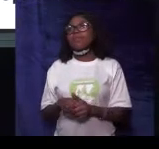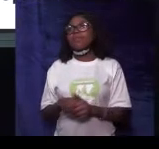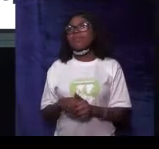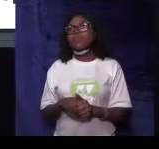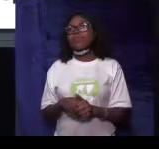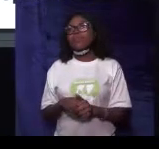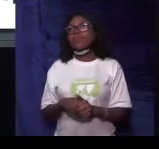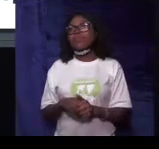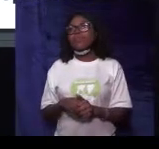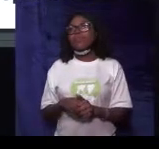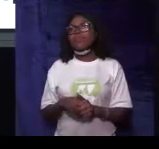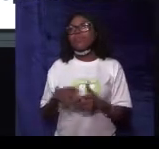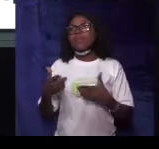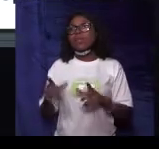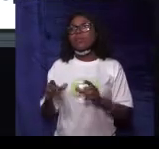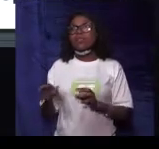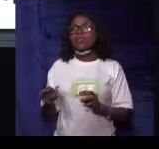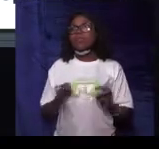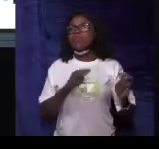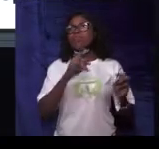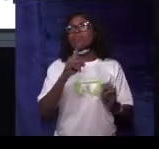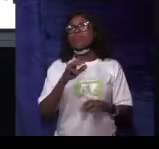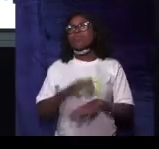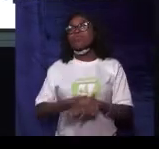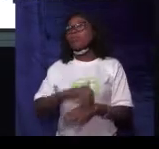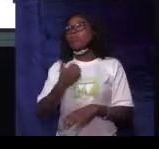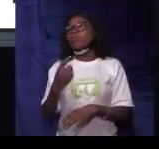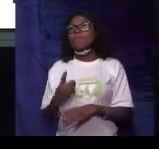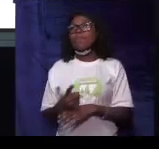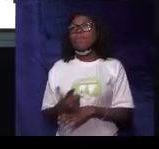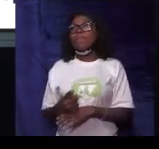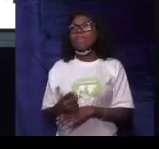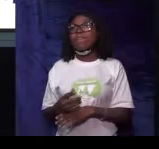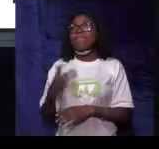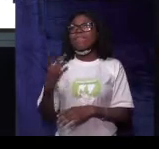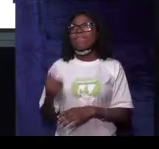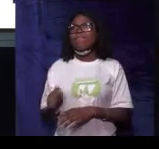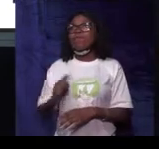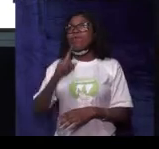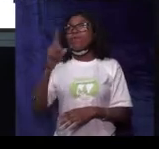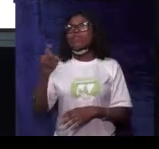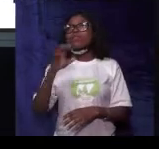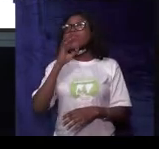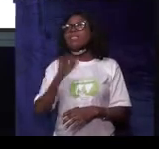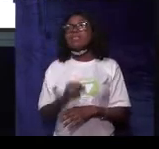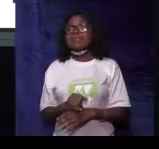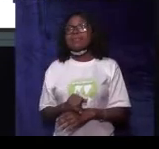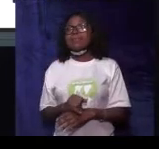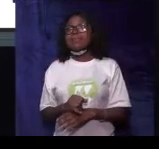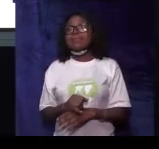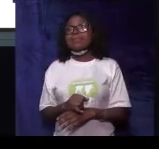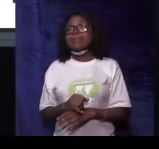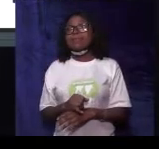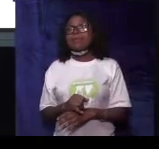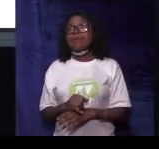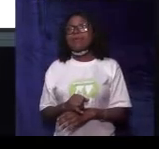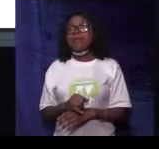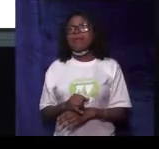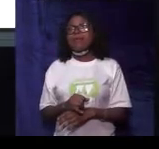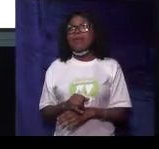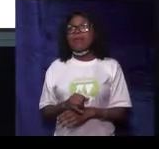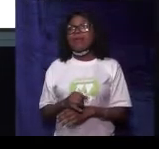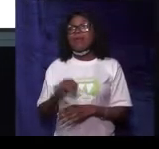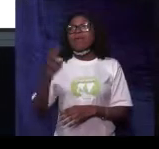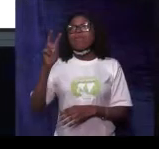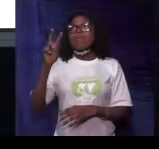and infrastructure. Let's move on to the next question. And the question is